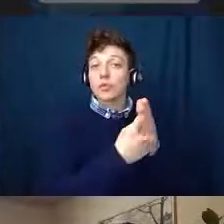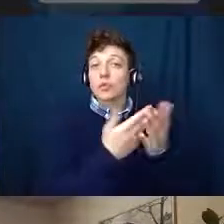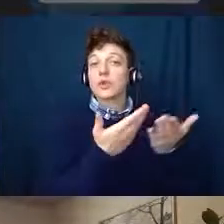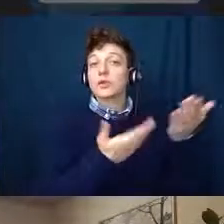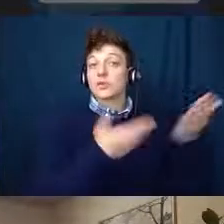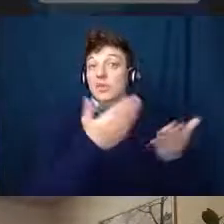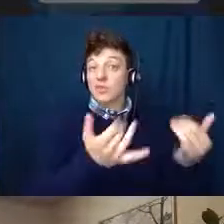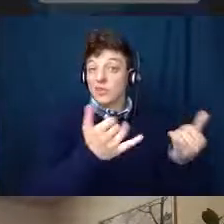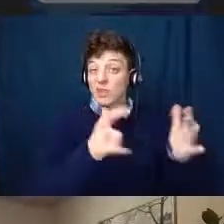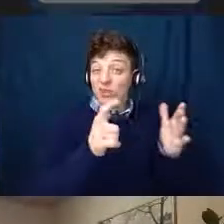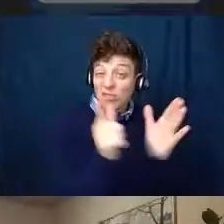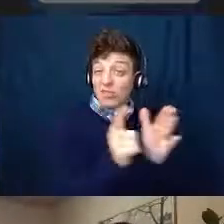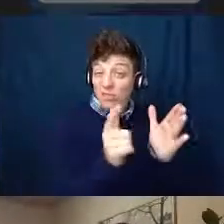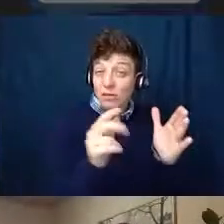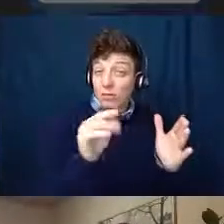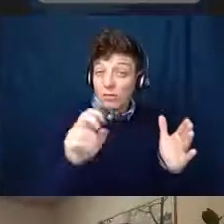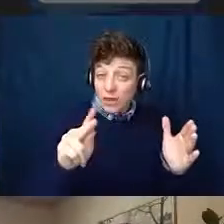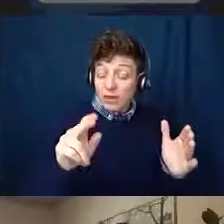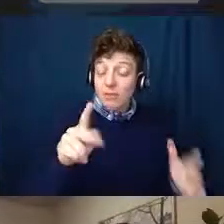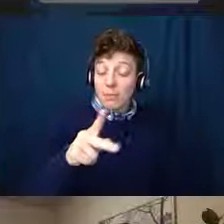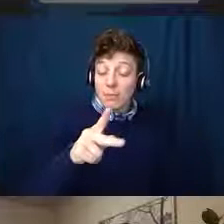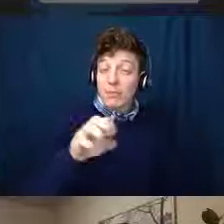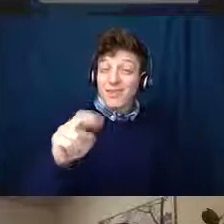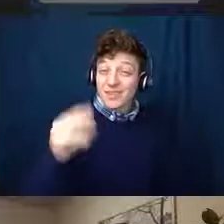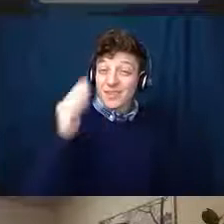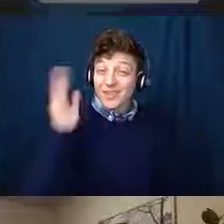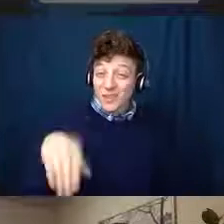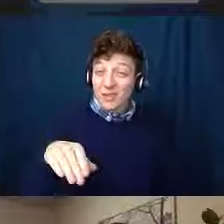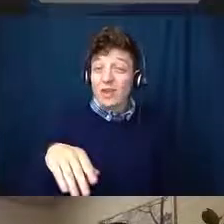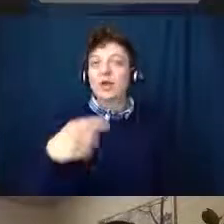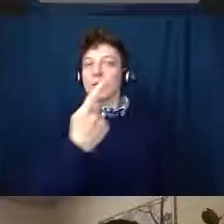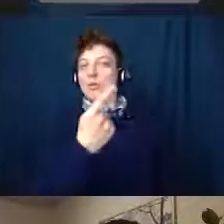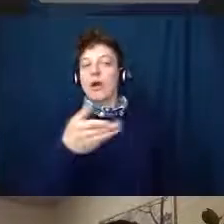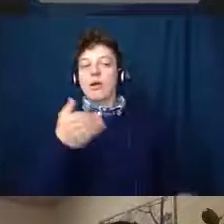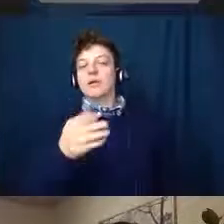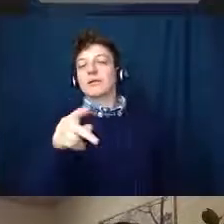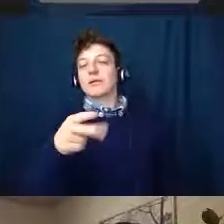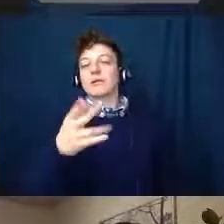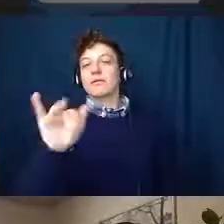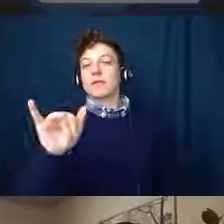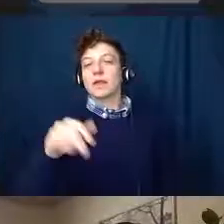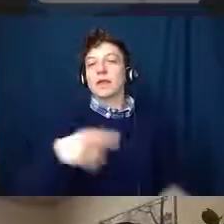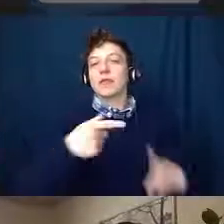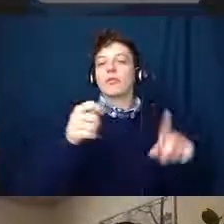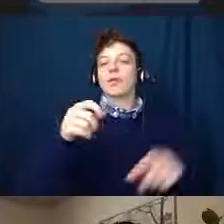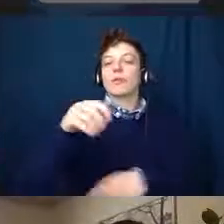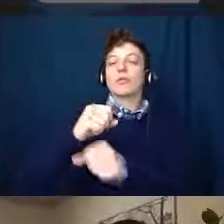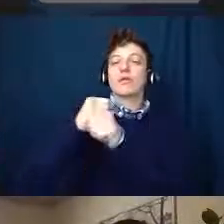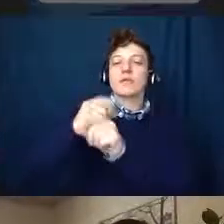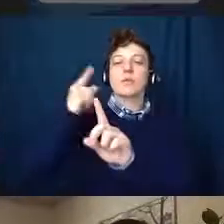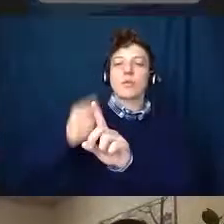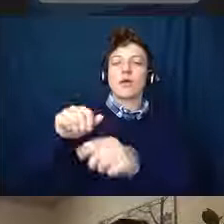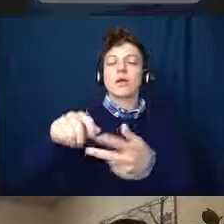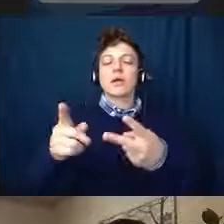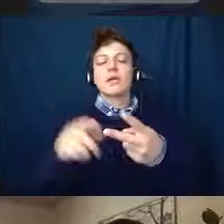in Pennsylvania. One exists in Philadelphia at a prevention point, and there's a second one in the state in Pittsburgh at a